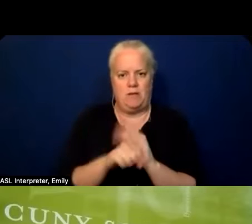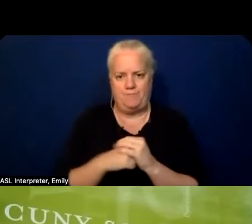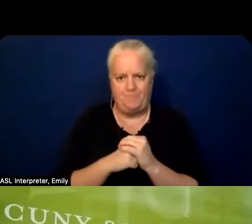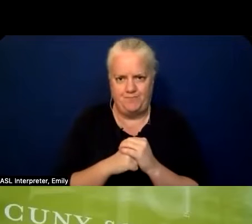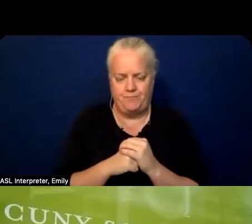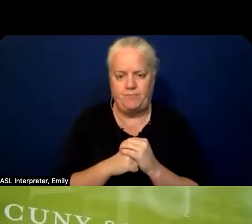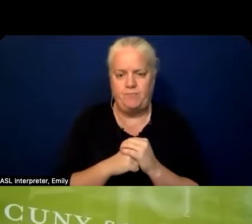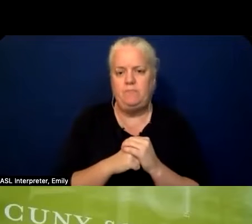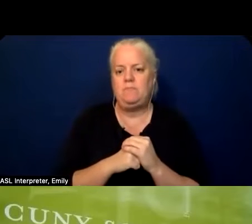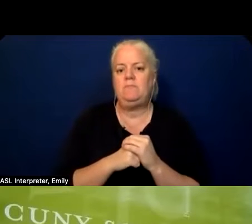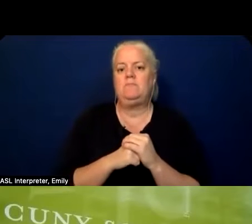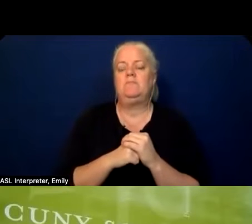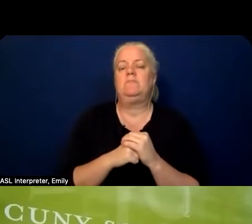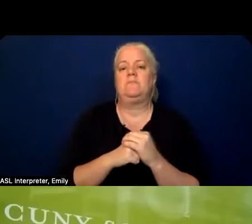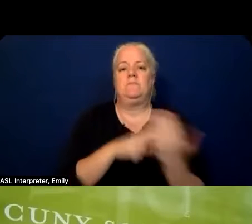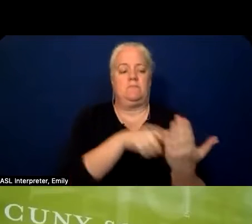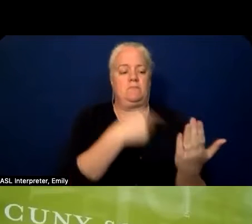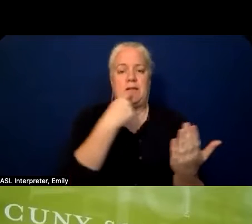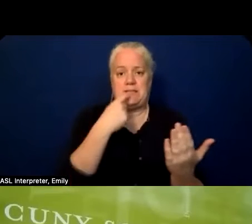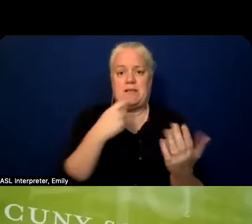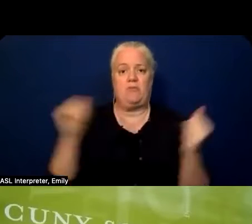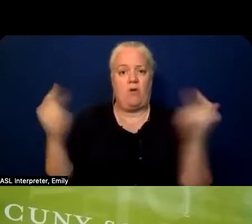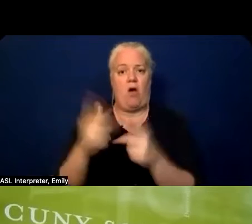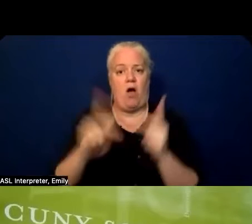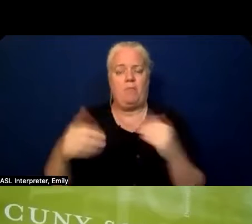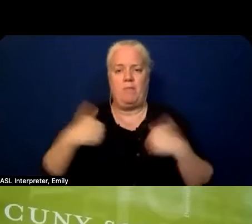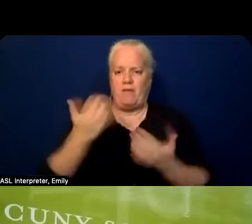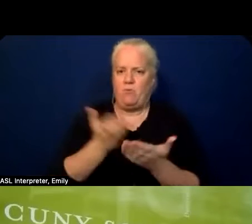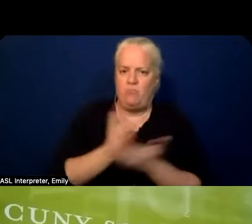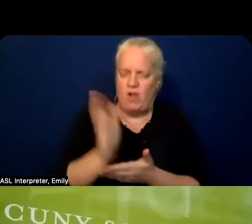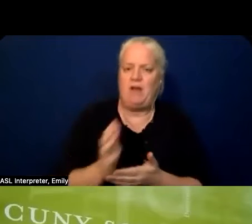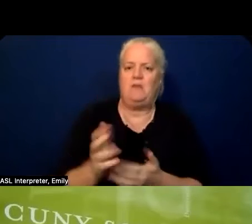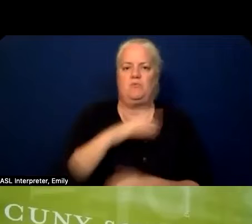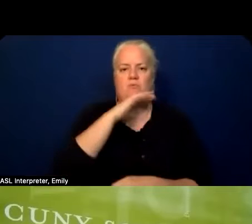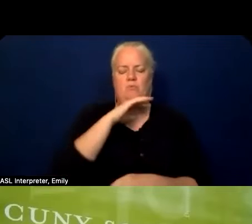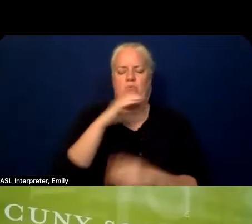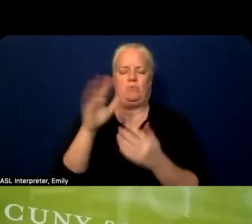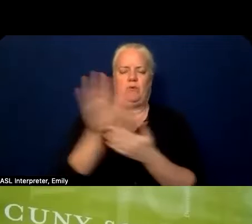that persons are entitled to clean air, water, and a healthful environment.